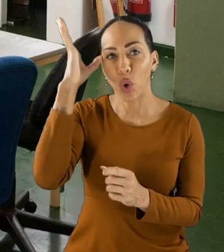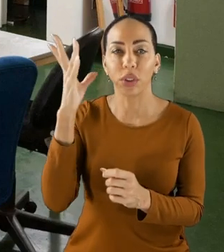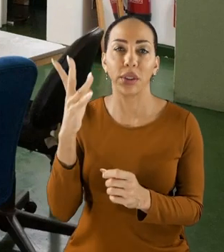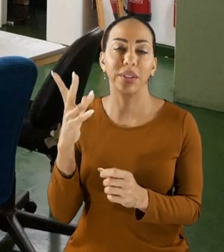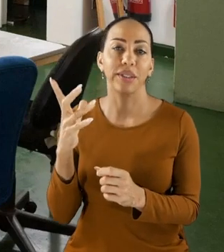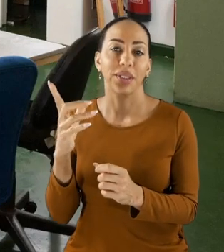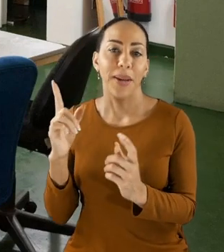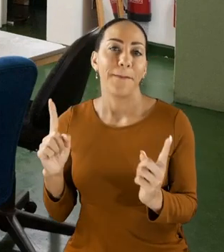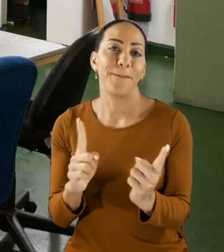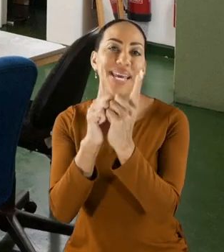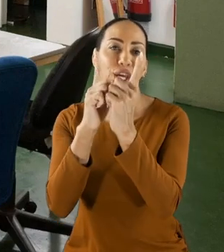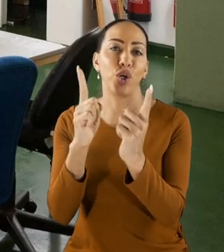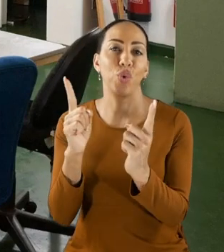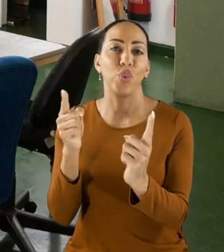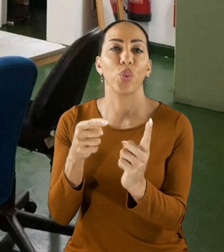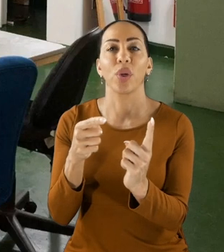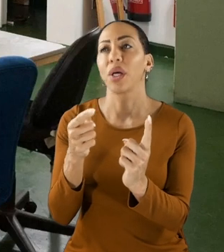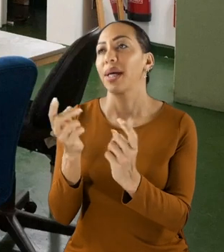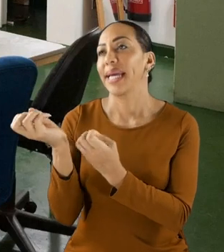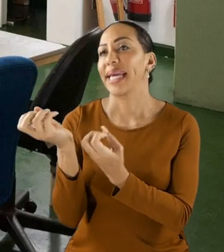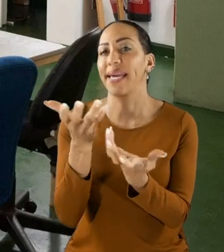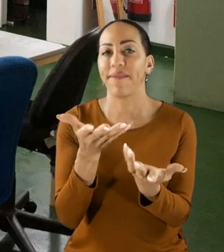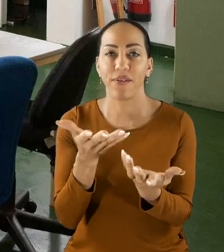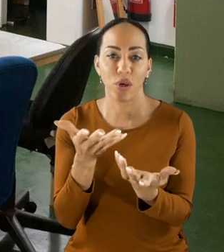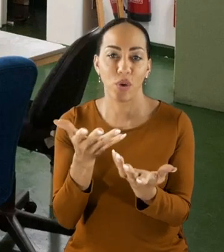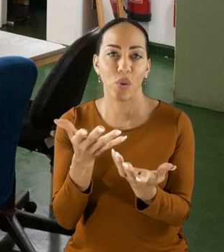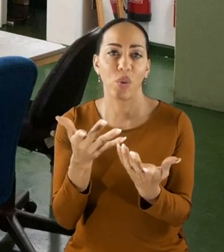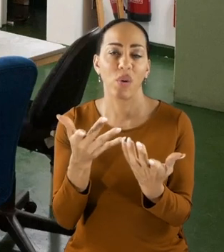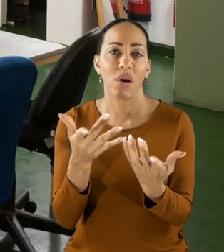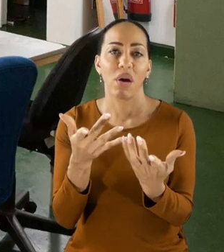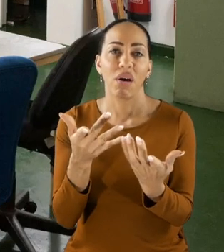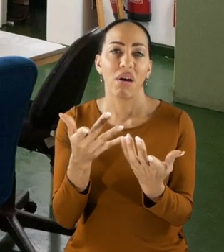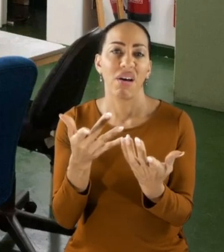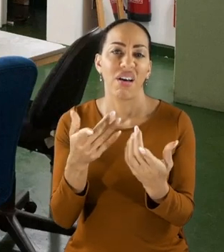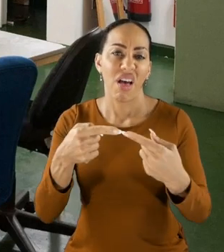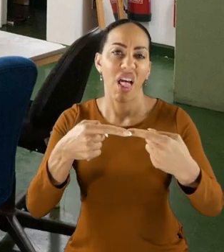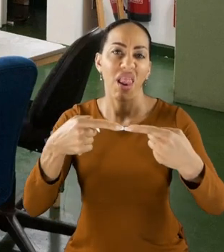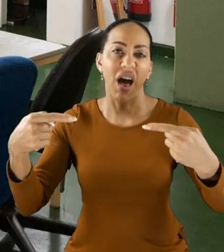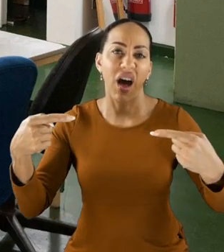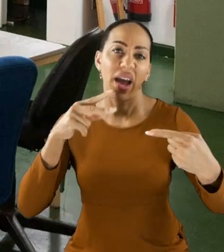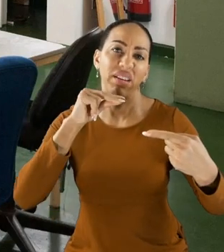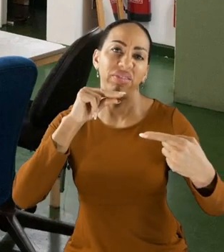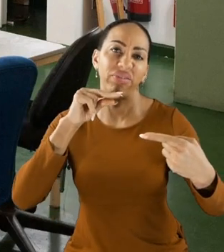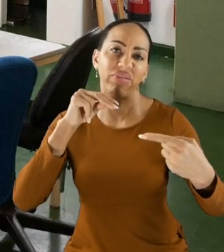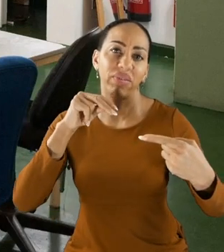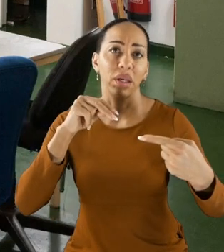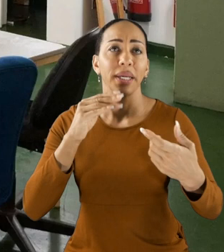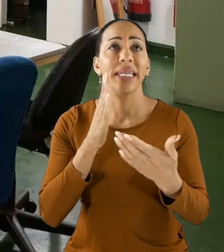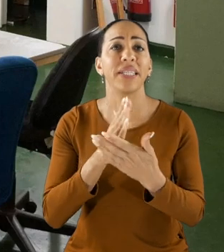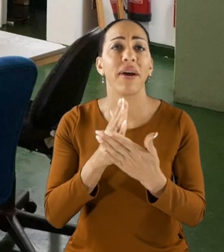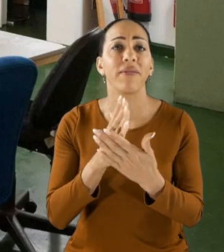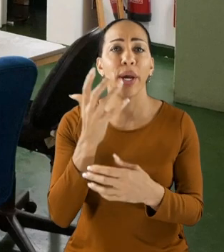and clinicians who sort of meet you and give this kind of line that is kind of